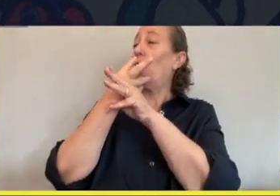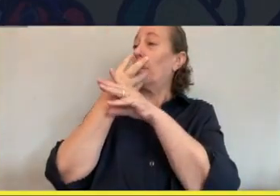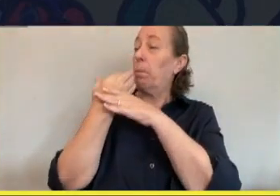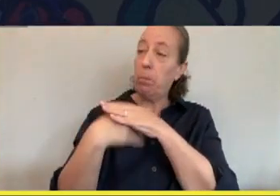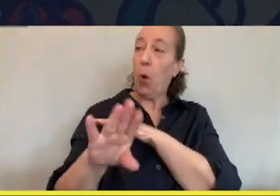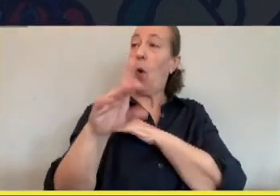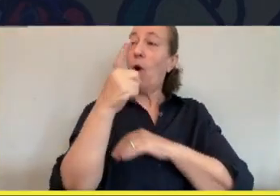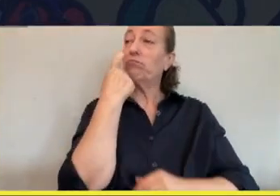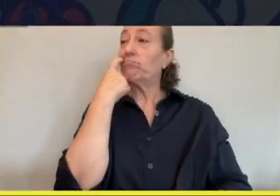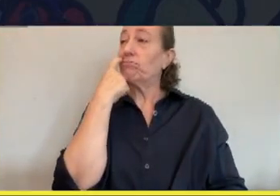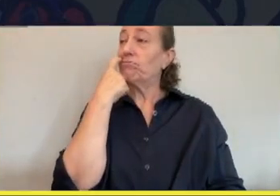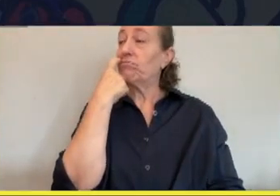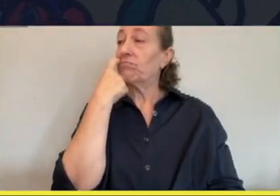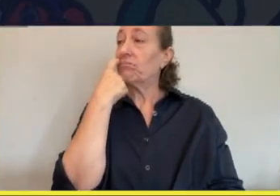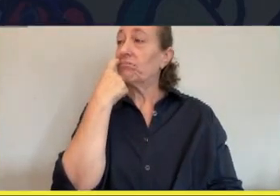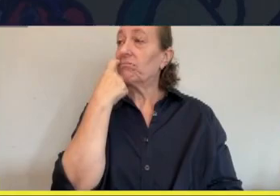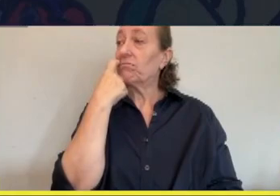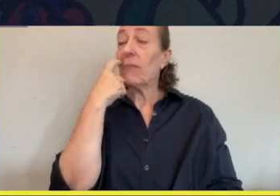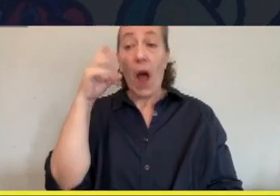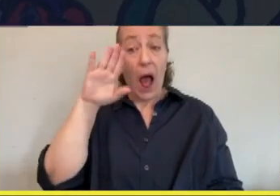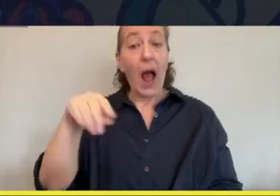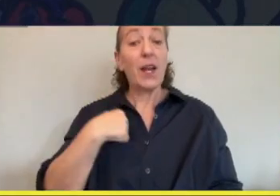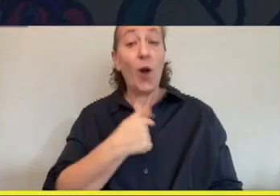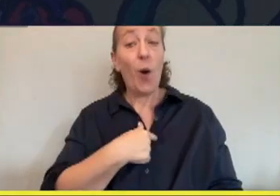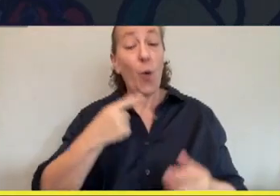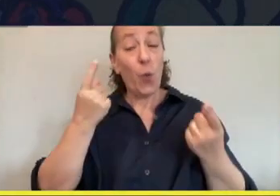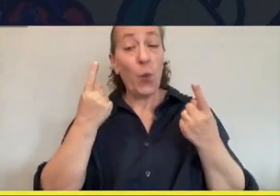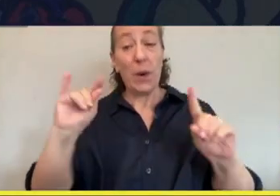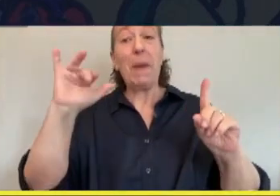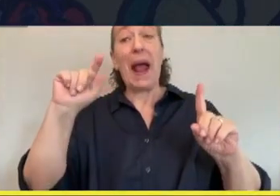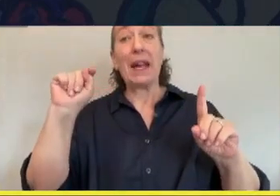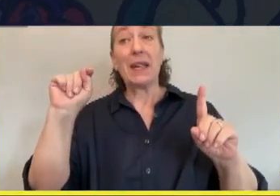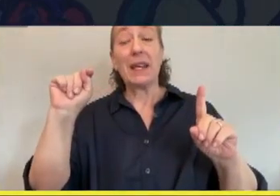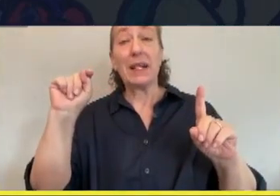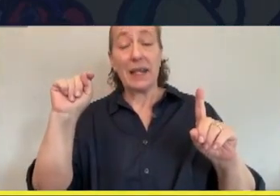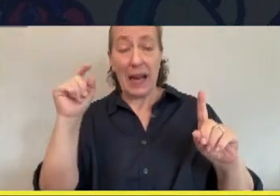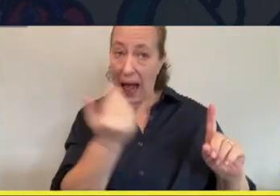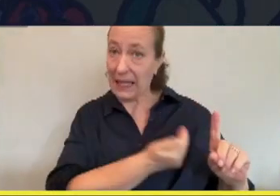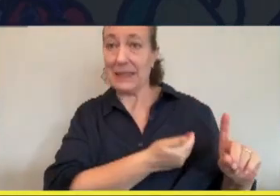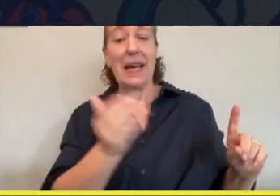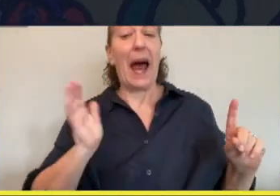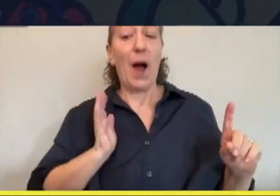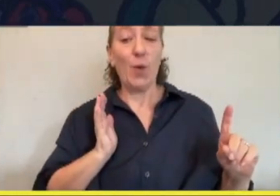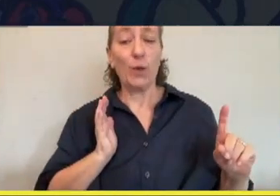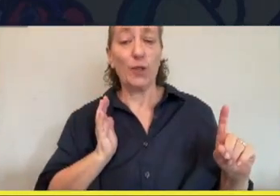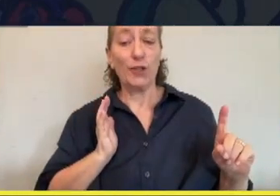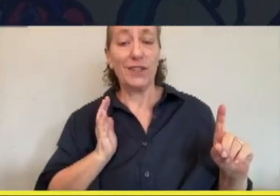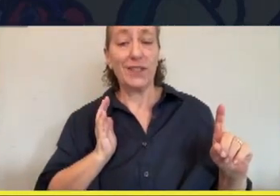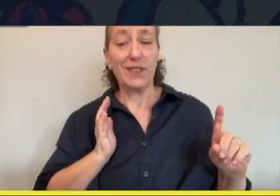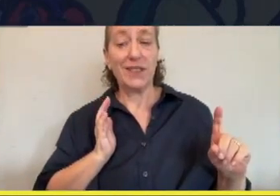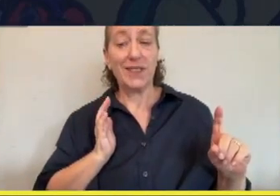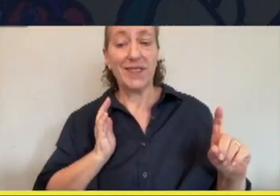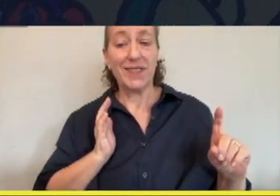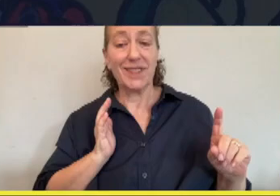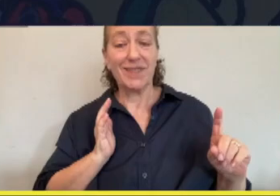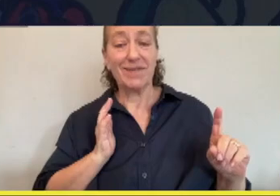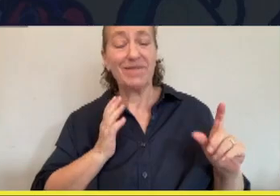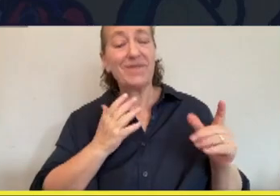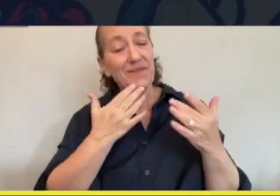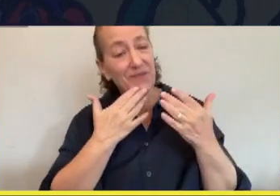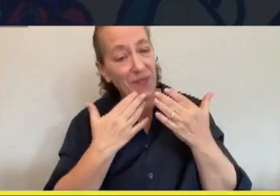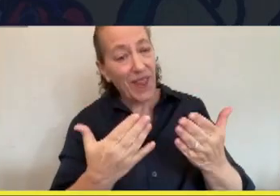we made it, that it is ours. Thank you all so much.